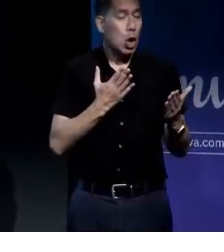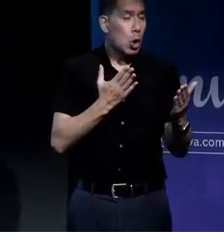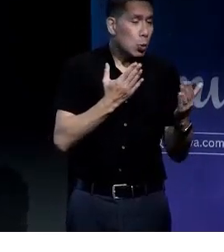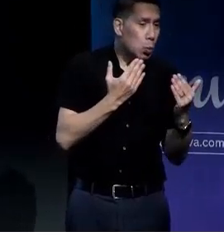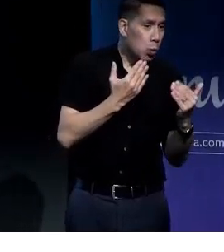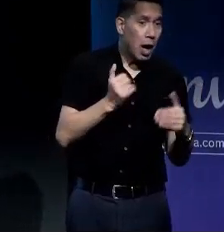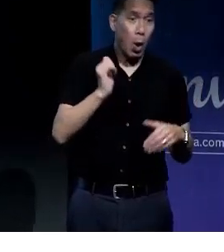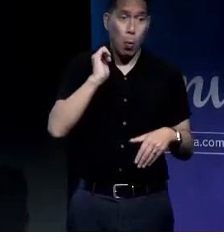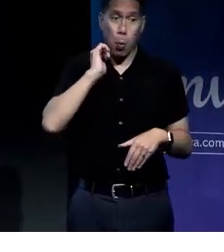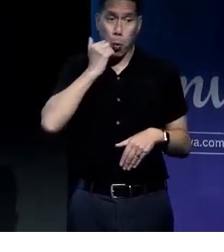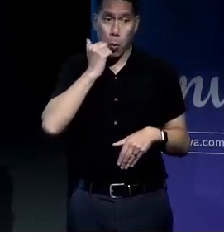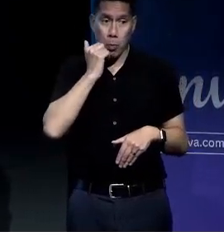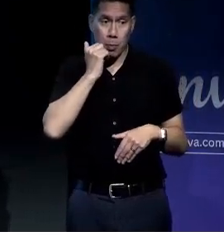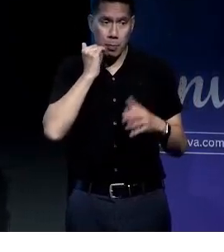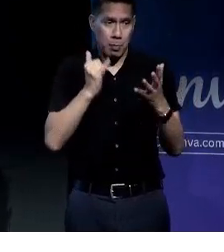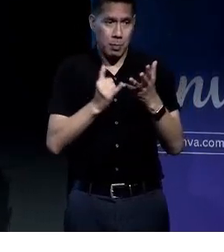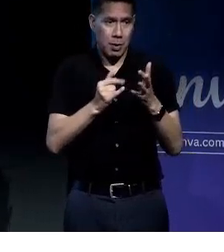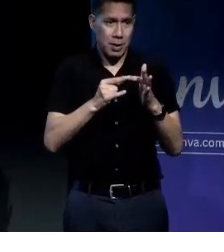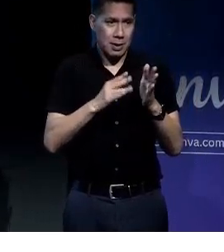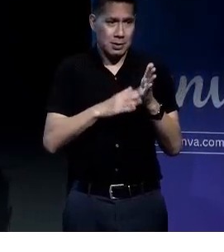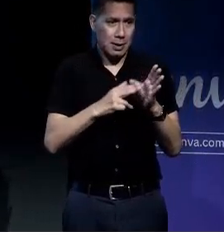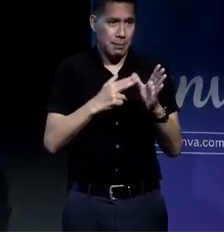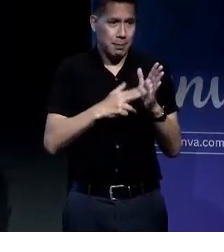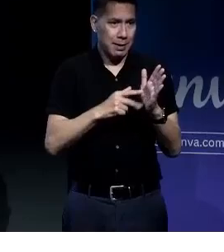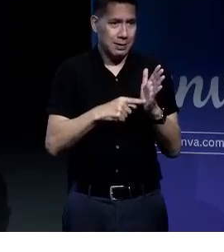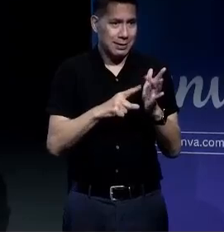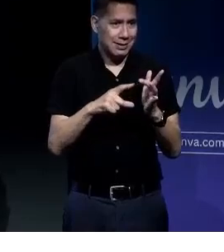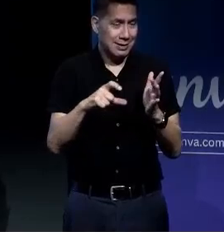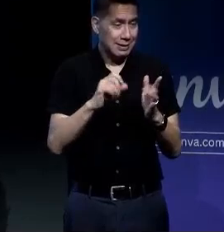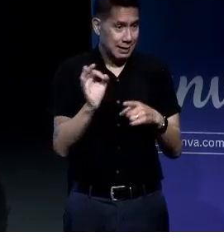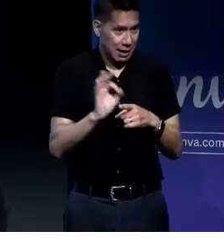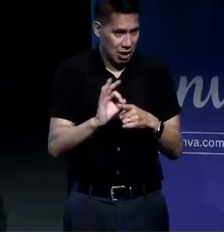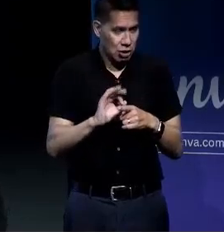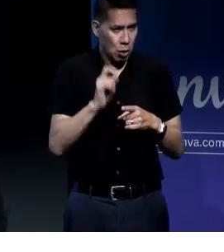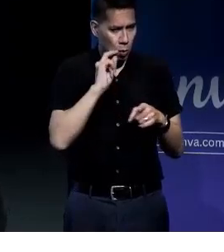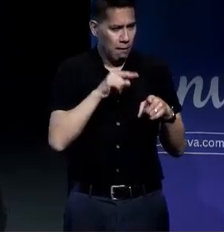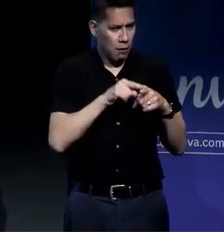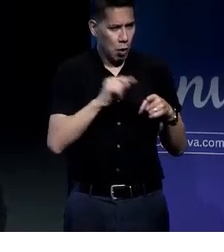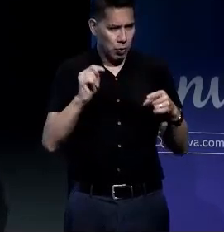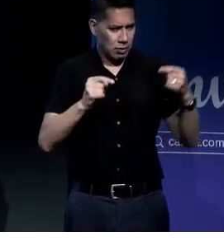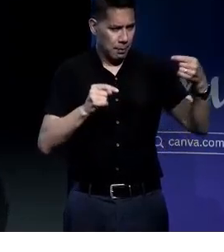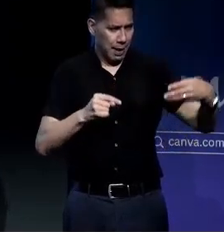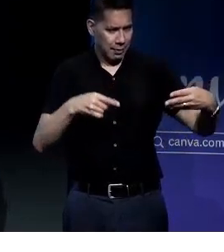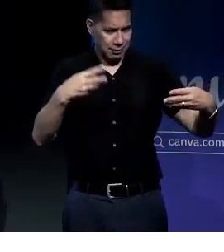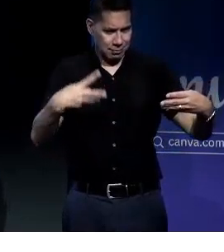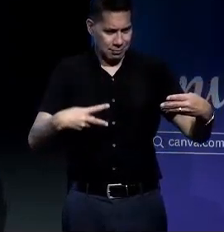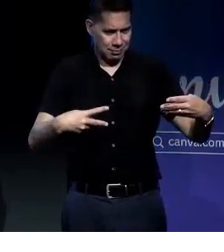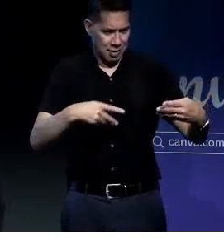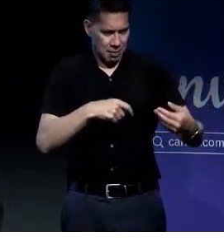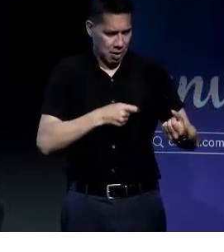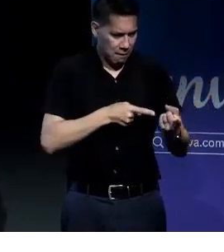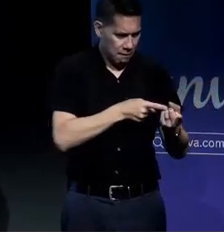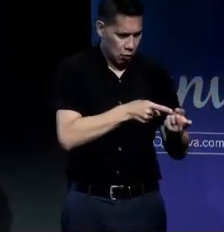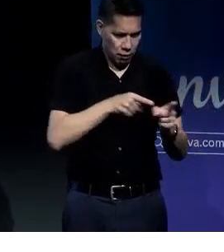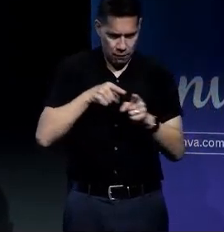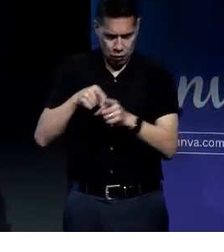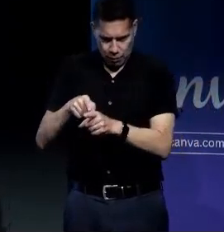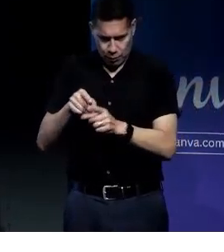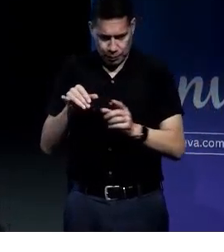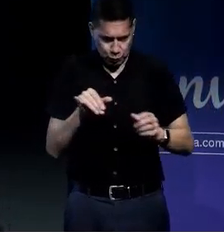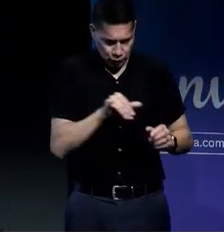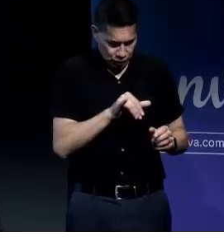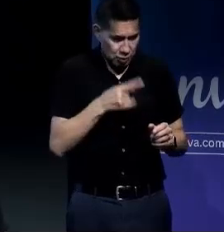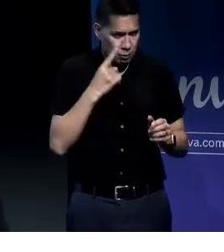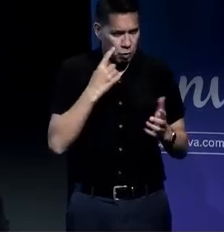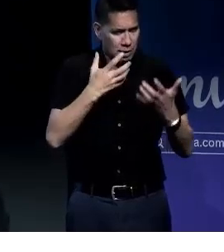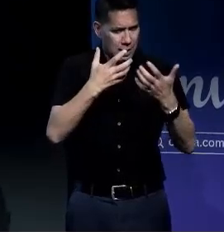warm semantic colours, so they'll go with whichever palette I need to work with. And I'm still kind of figuring out